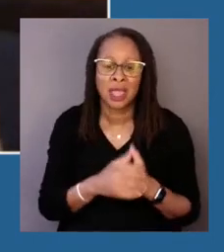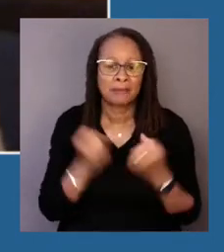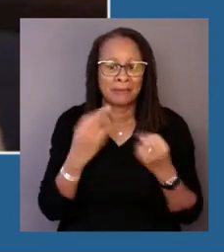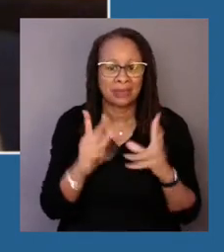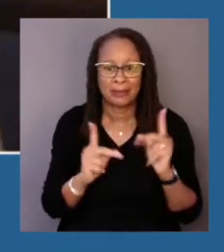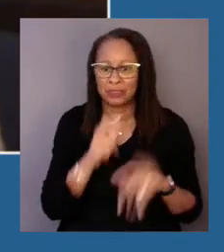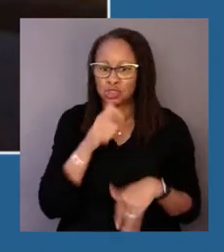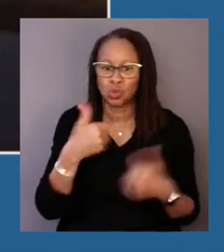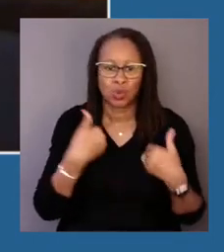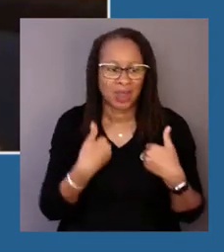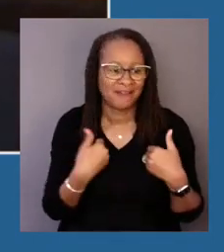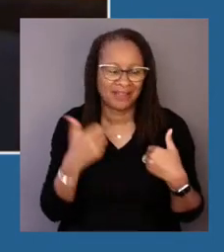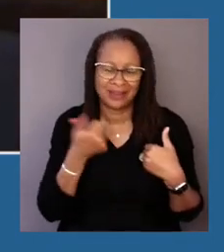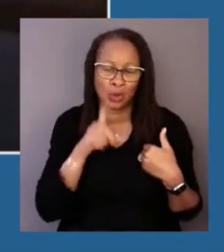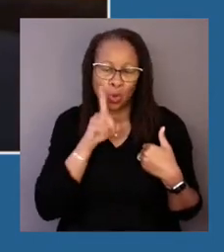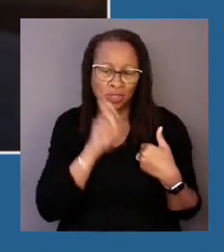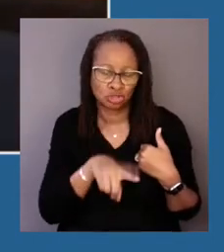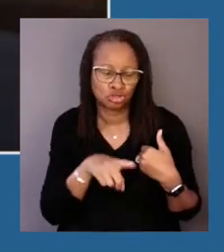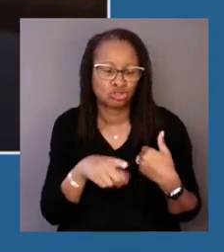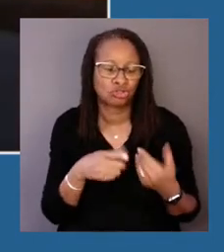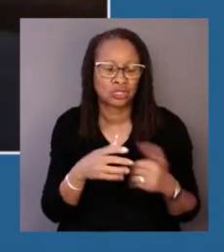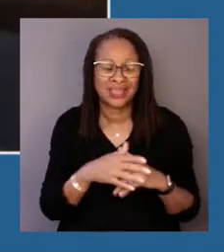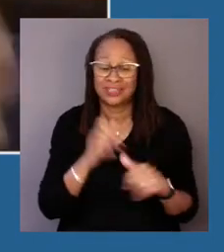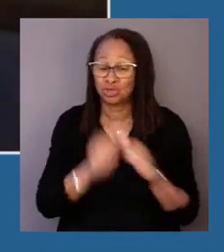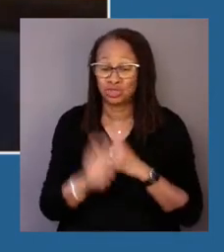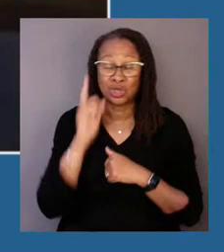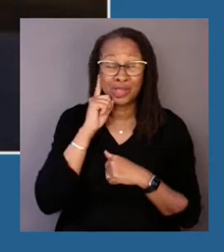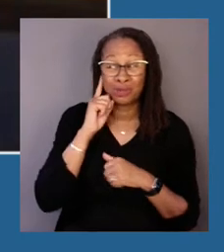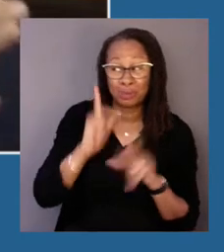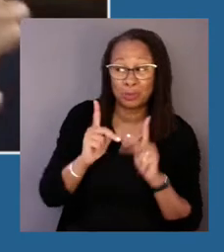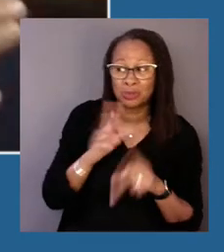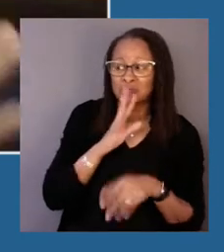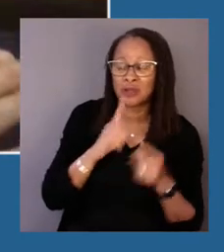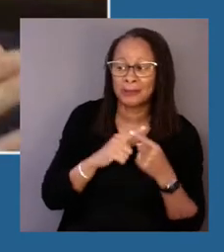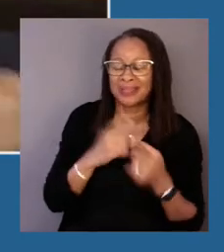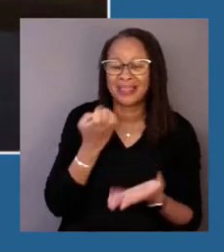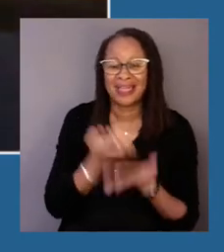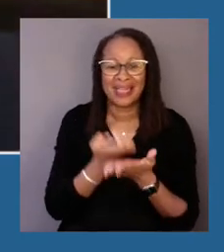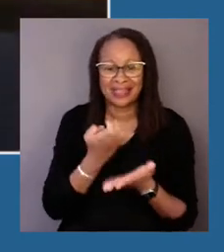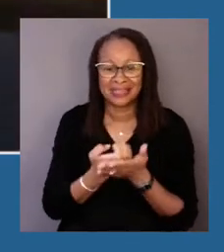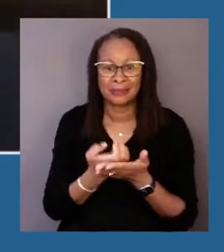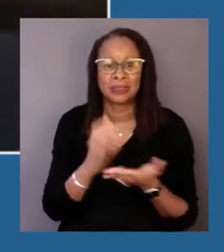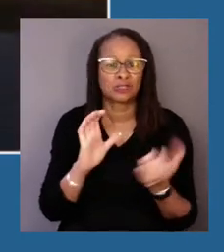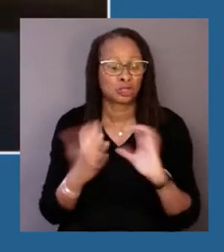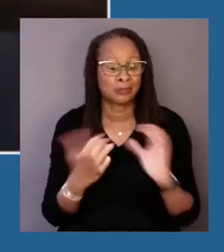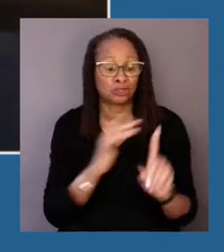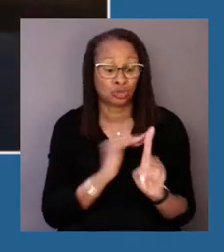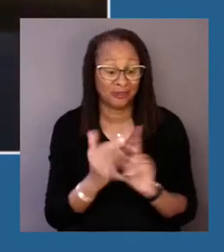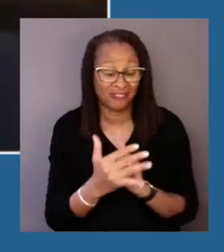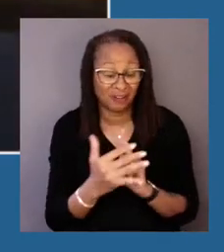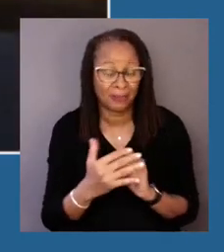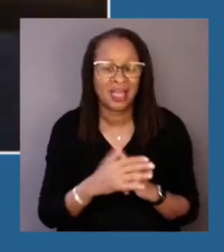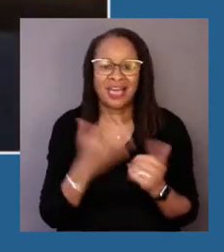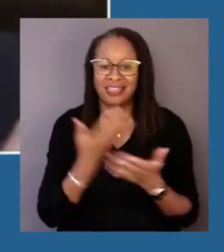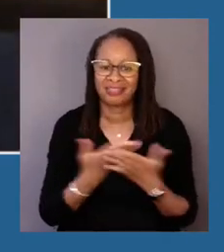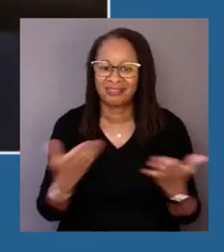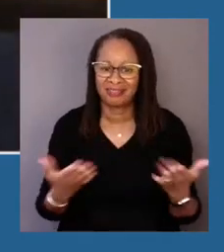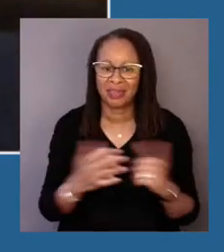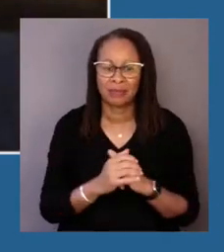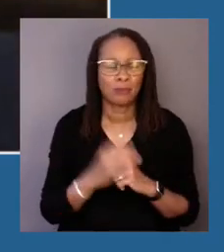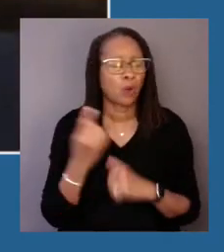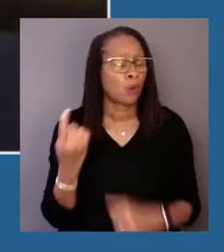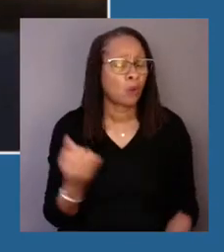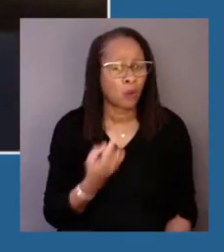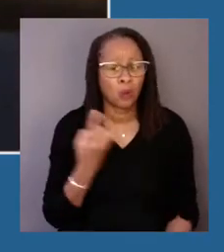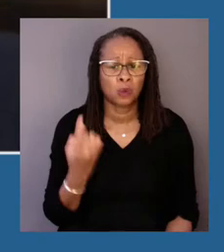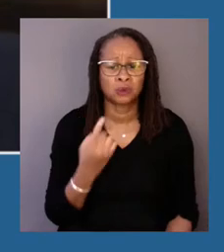necessarily question. Like you still hear people talking about the economic versus environmental thing all the time